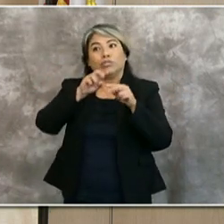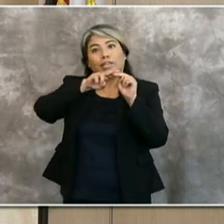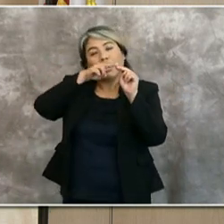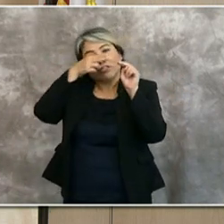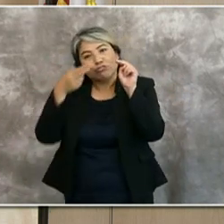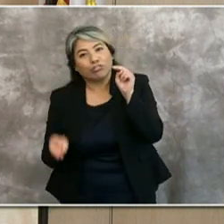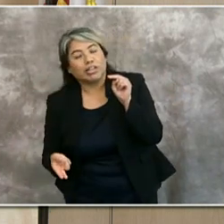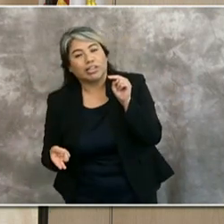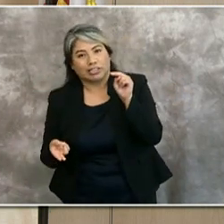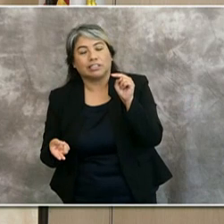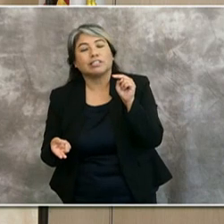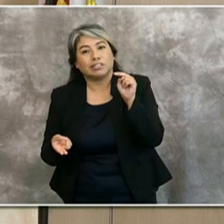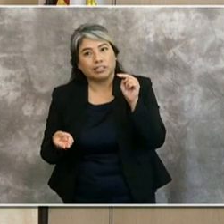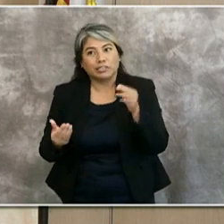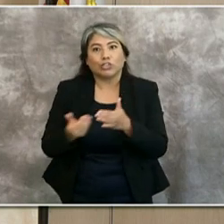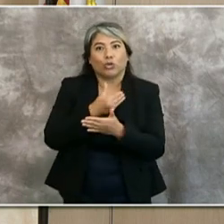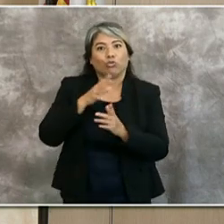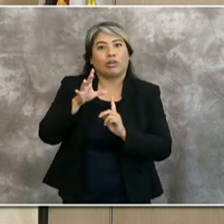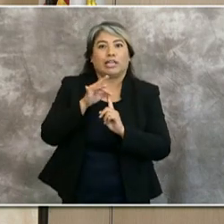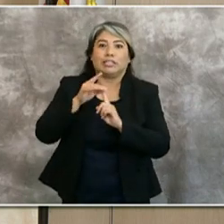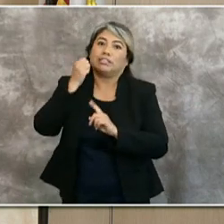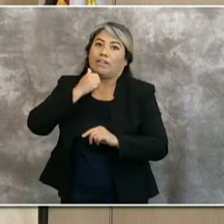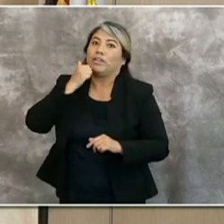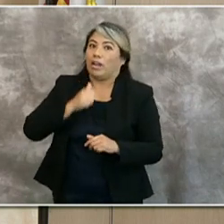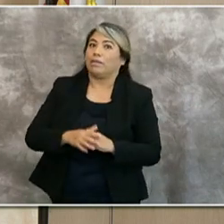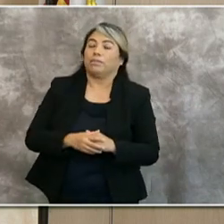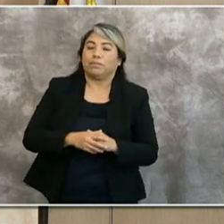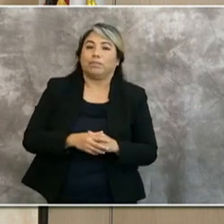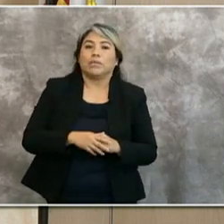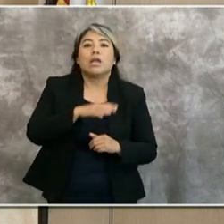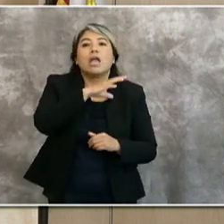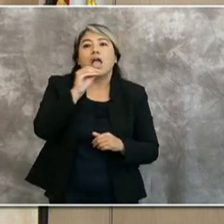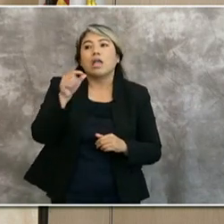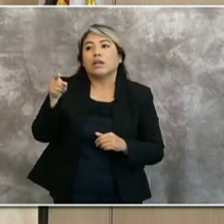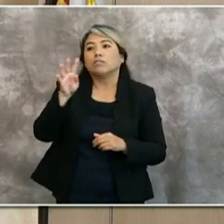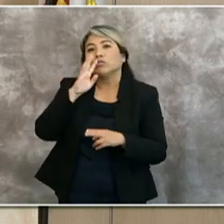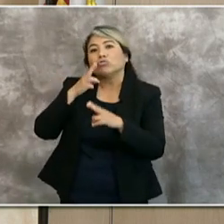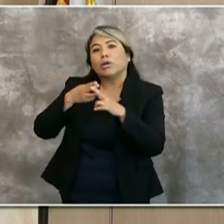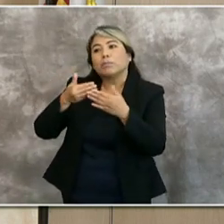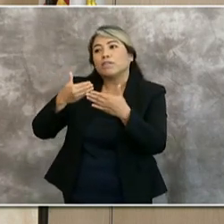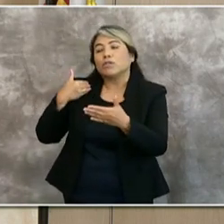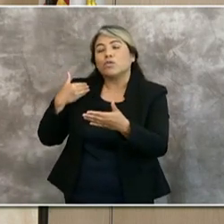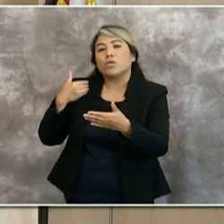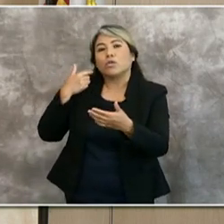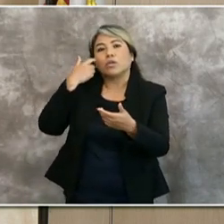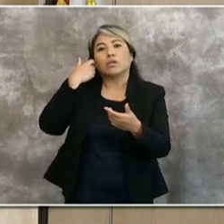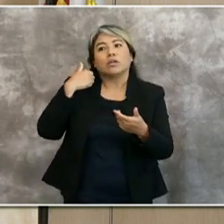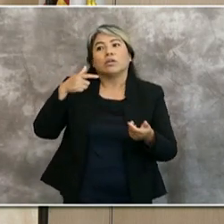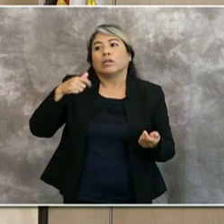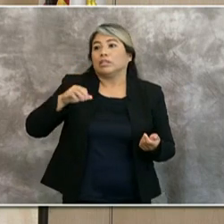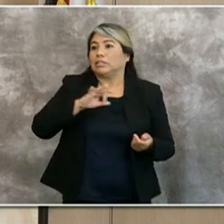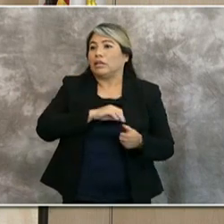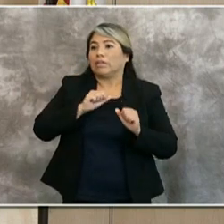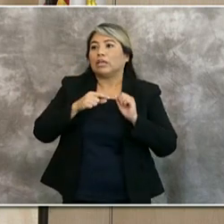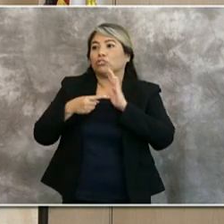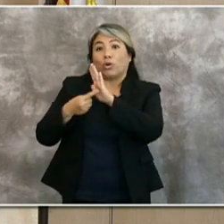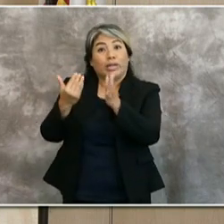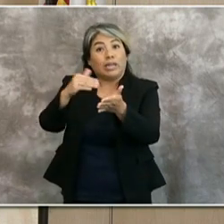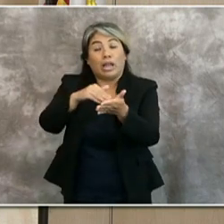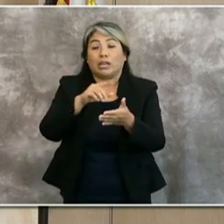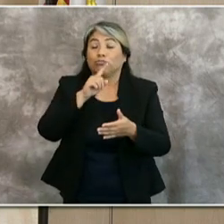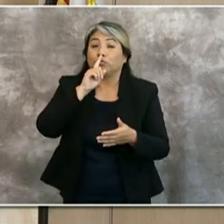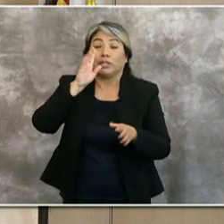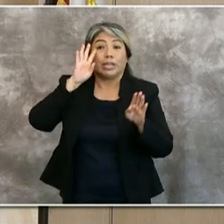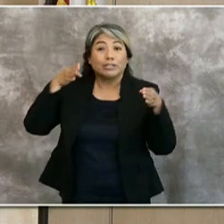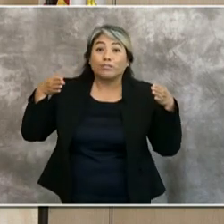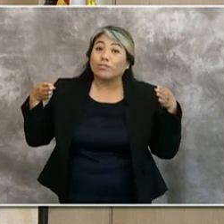decrease the number of new cases every day. And as we've stated before, and if staff can show that again, it really